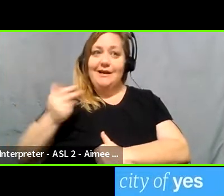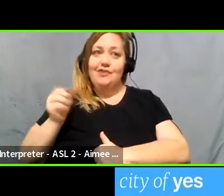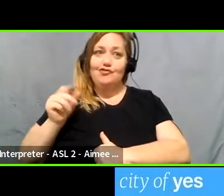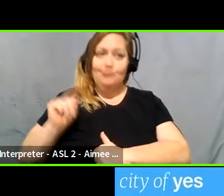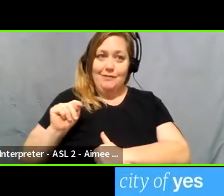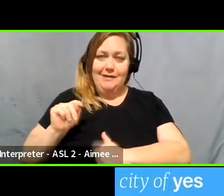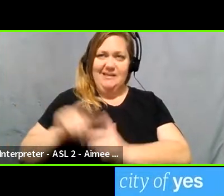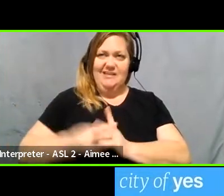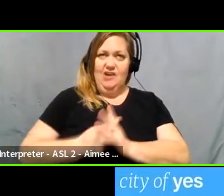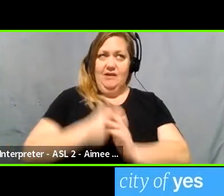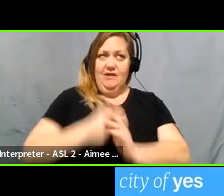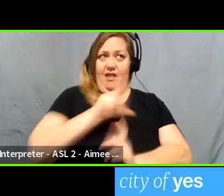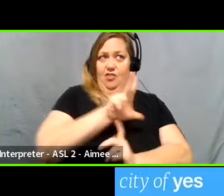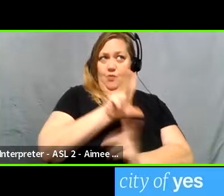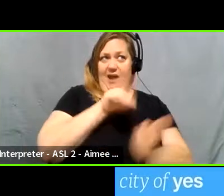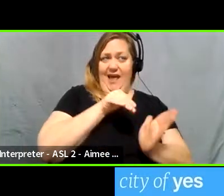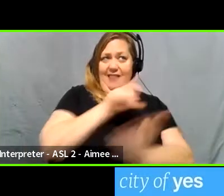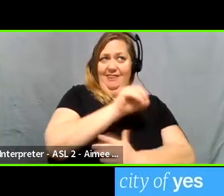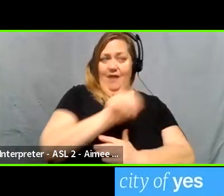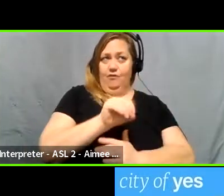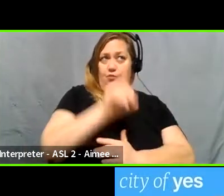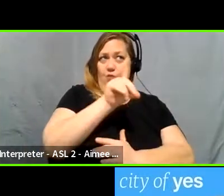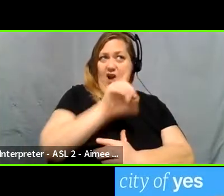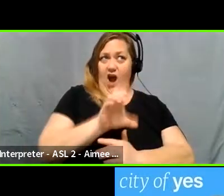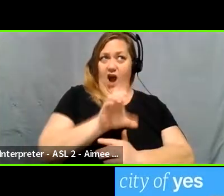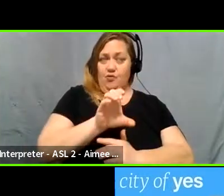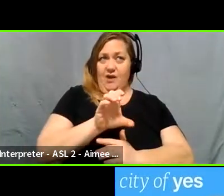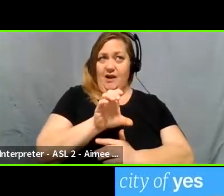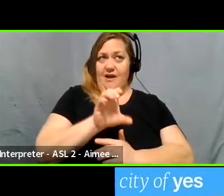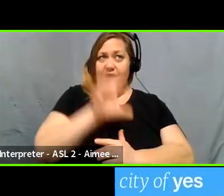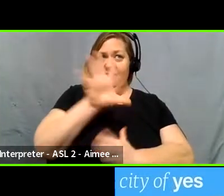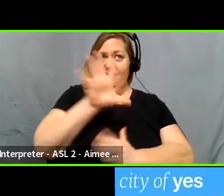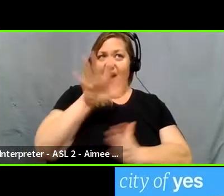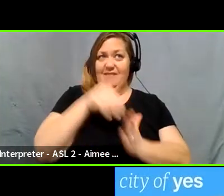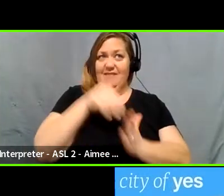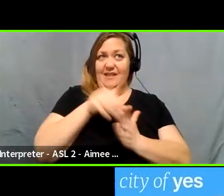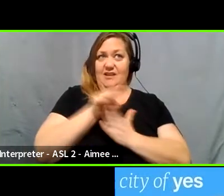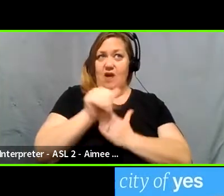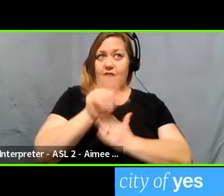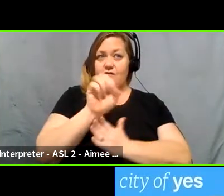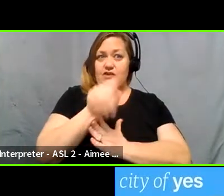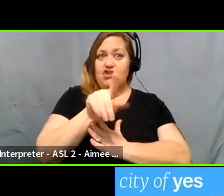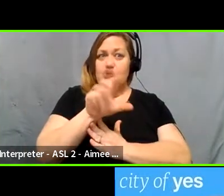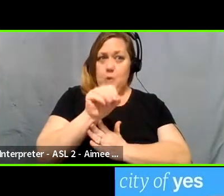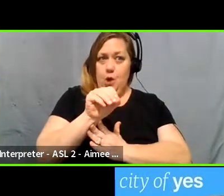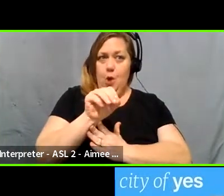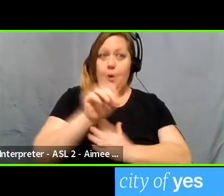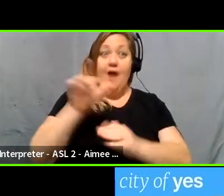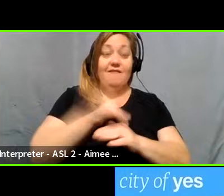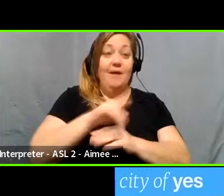starts at $3,105 for a studio. There are eight available